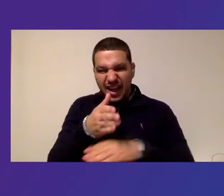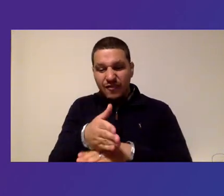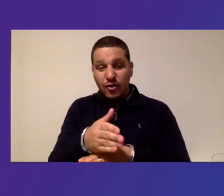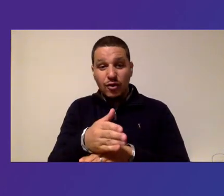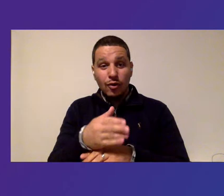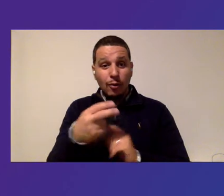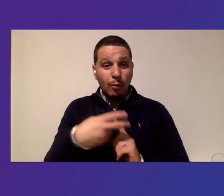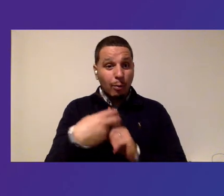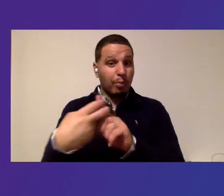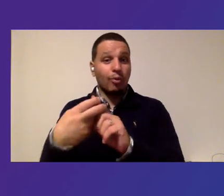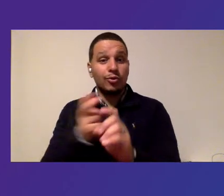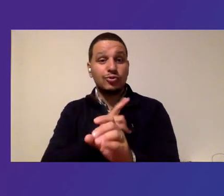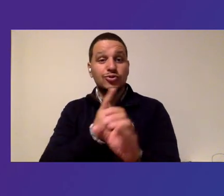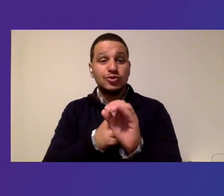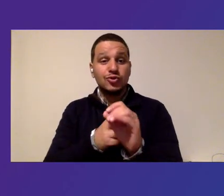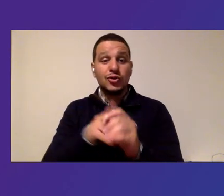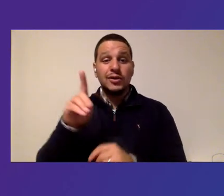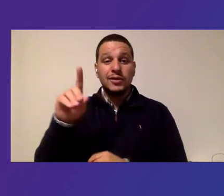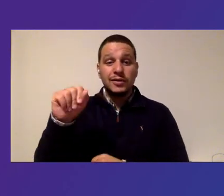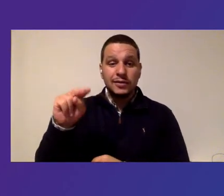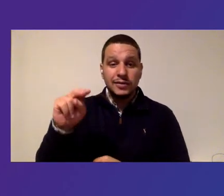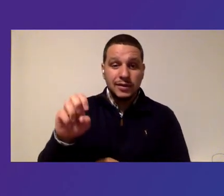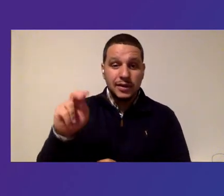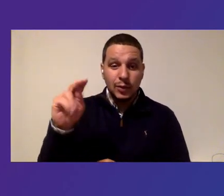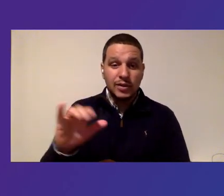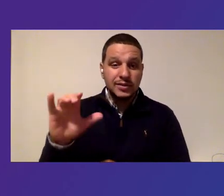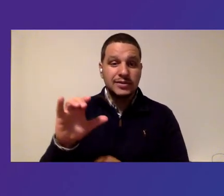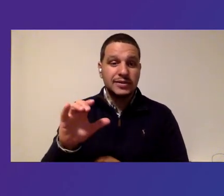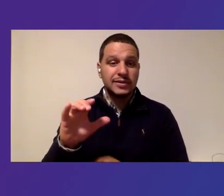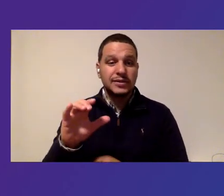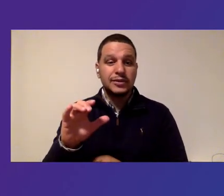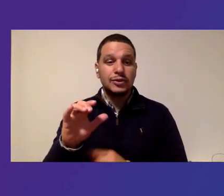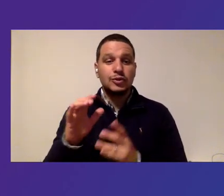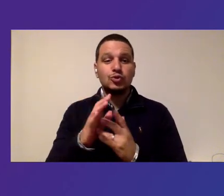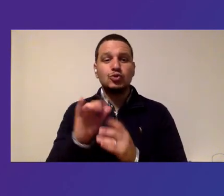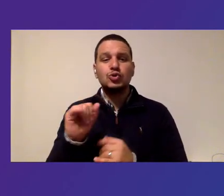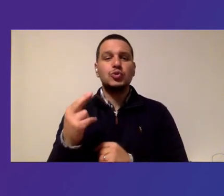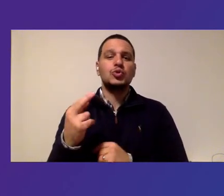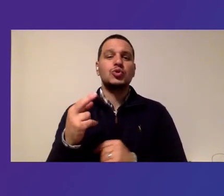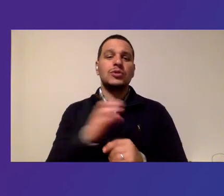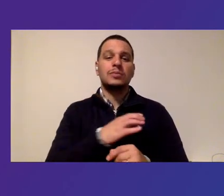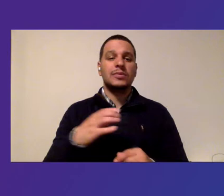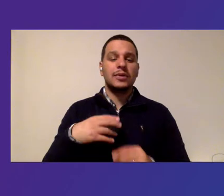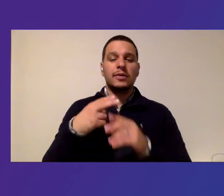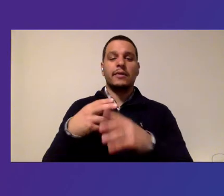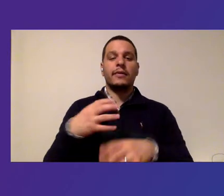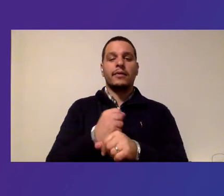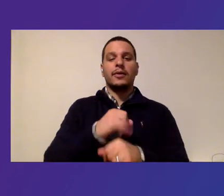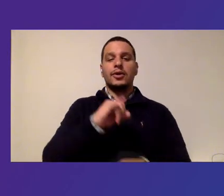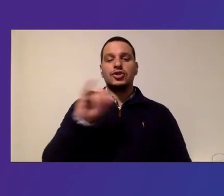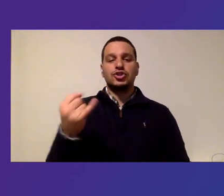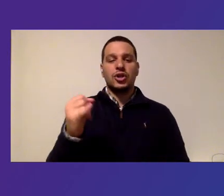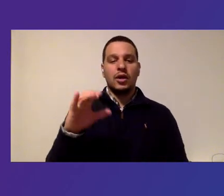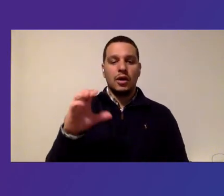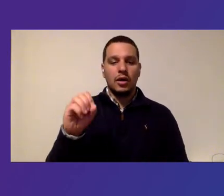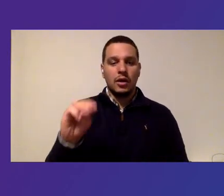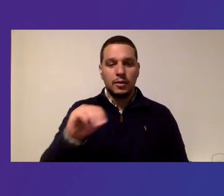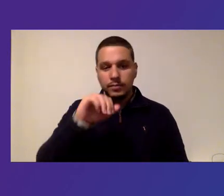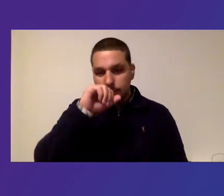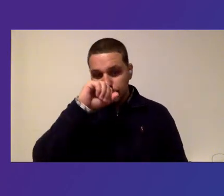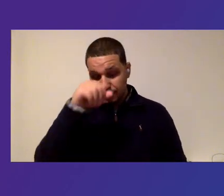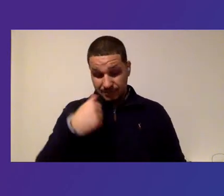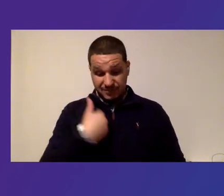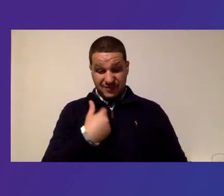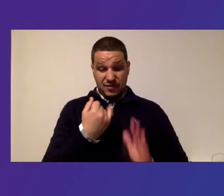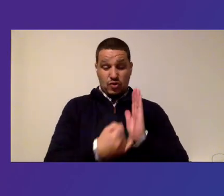recruited to join the Dance NYC Junior Committee, affectionately known as JCOM. As an artist, it has